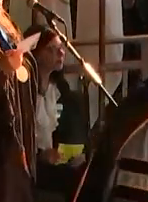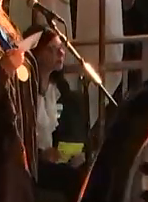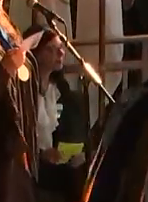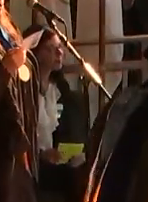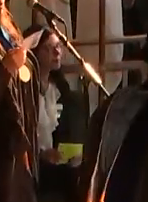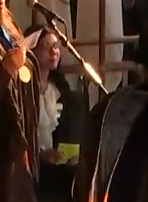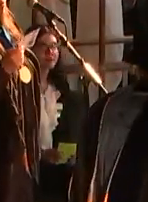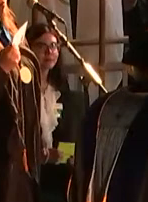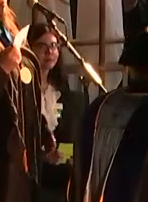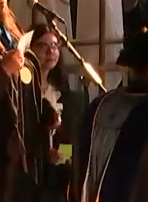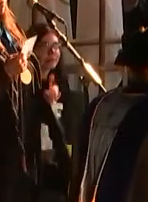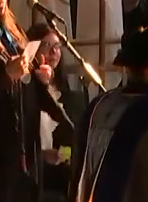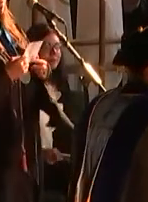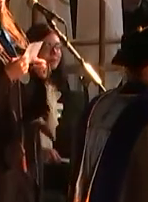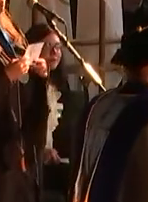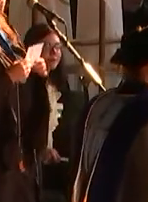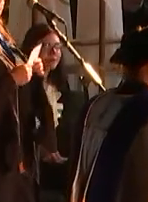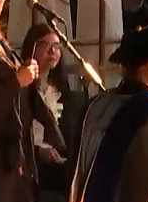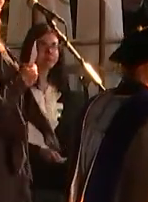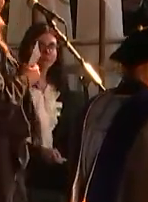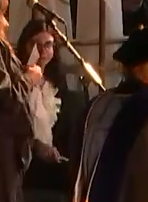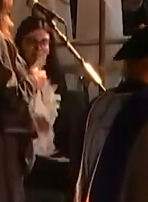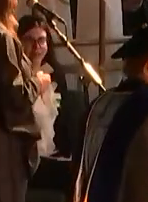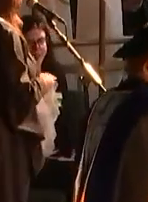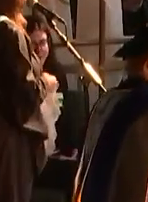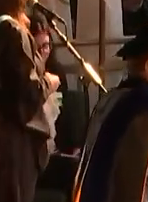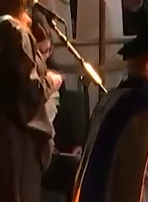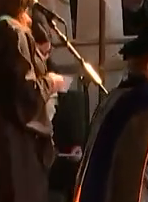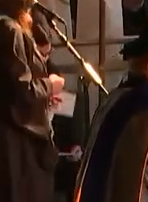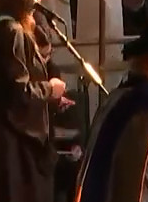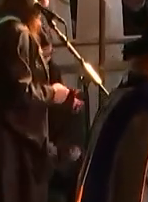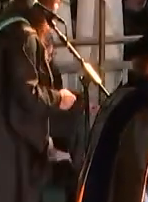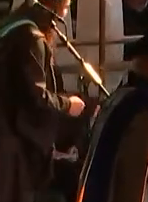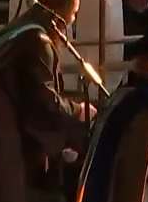Elizabeth Paige Santos Cum Laude.